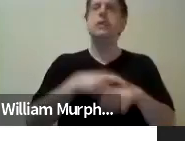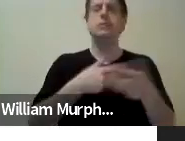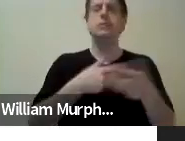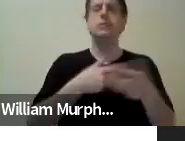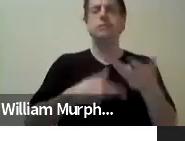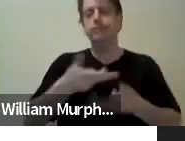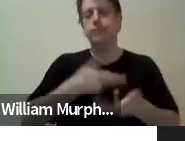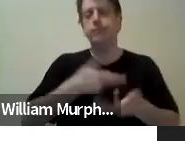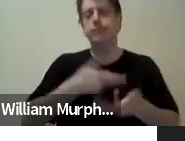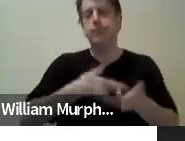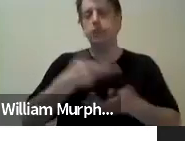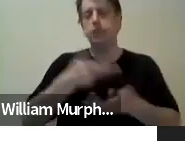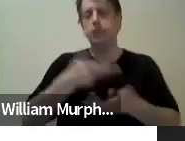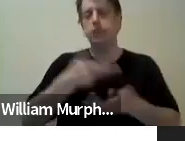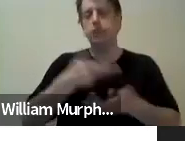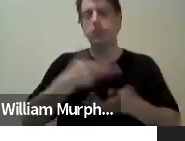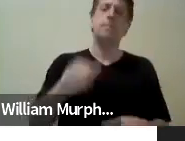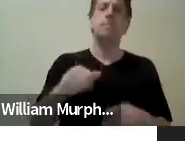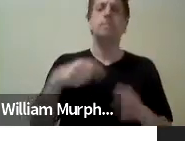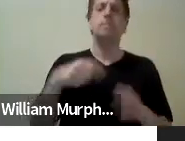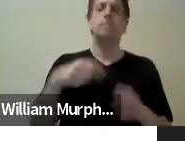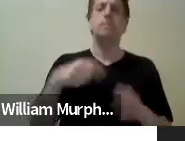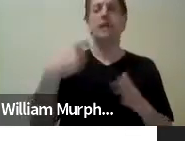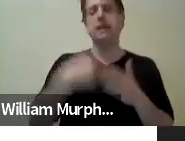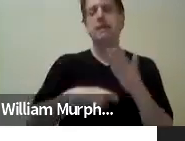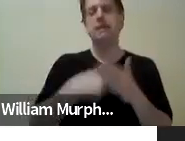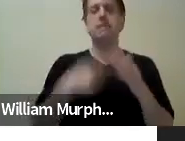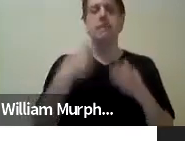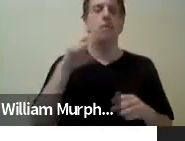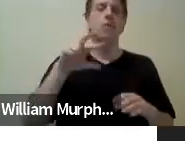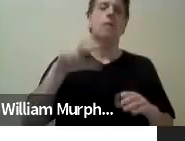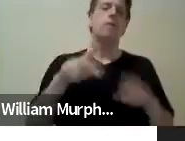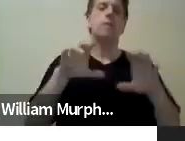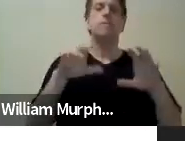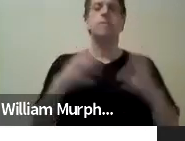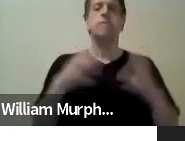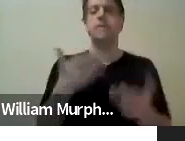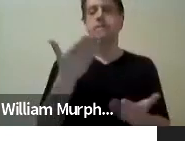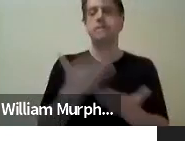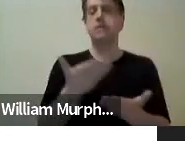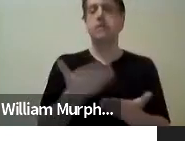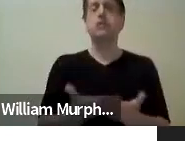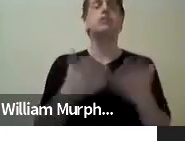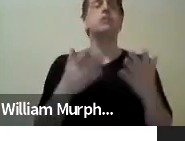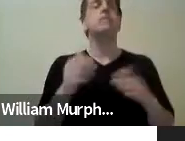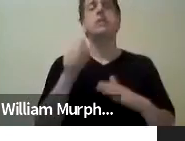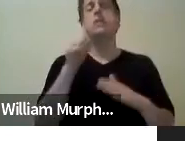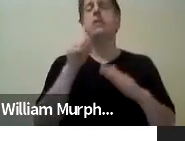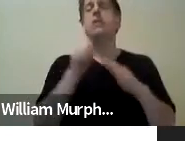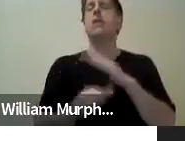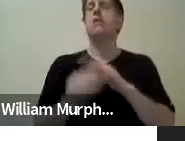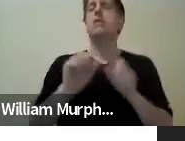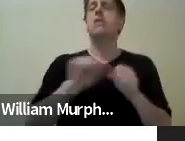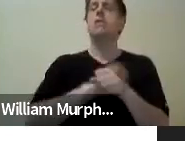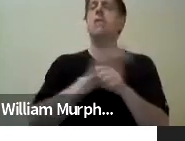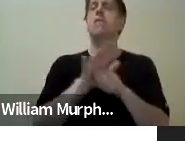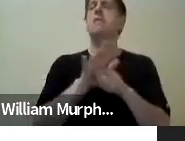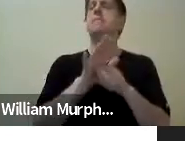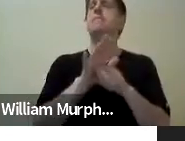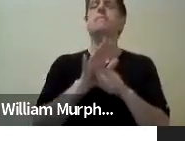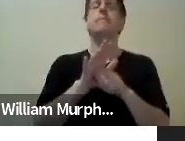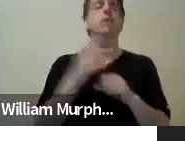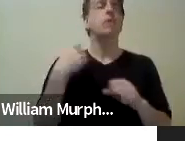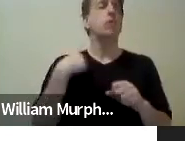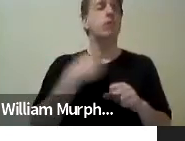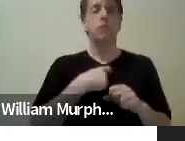fee, and obtain a third-party verification letter. Now, under COVID-19, we have all understood